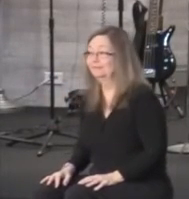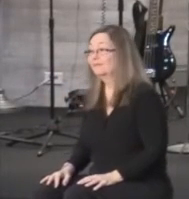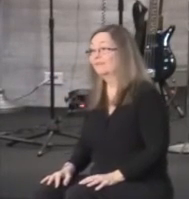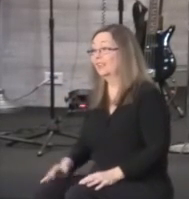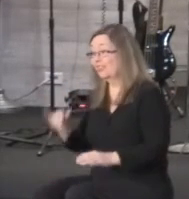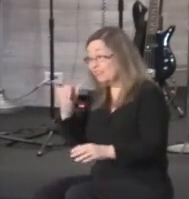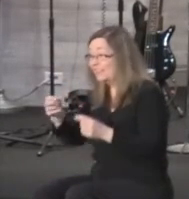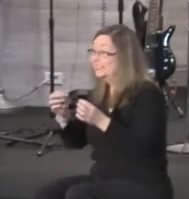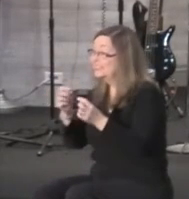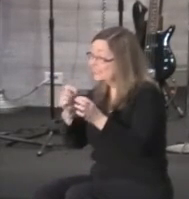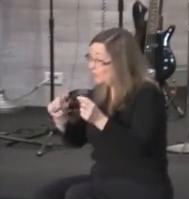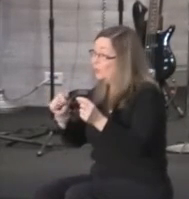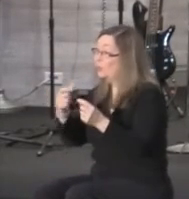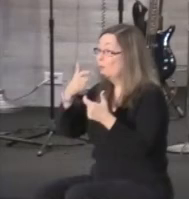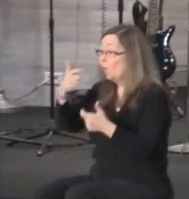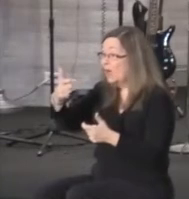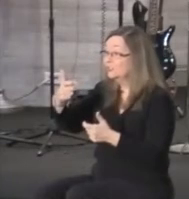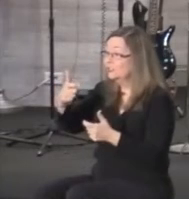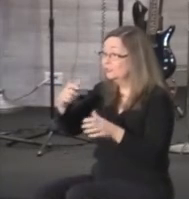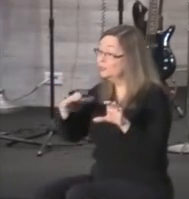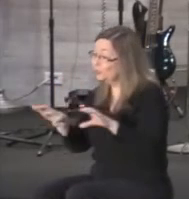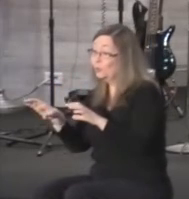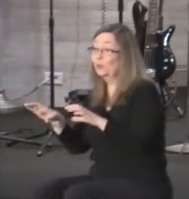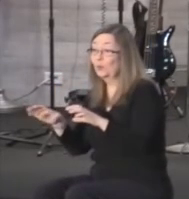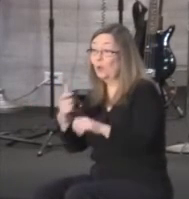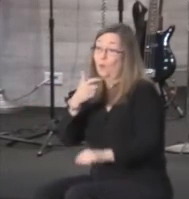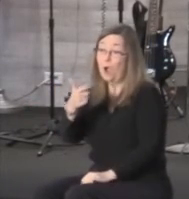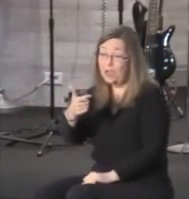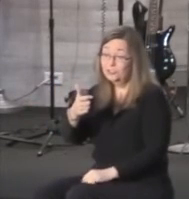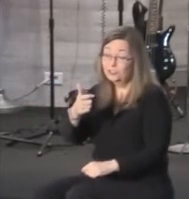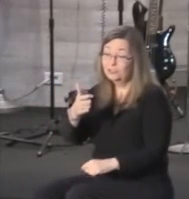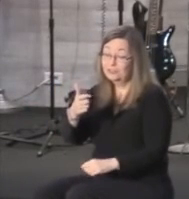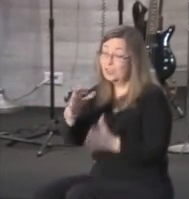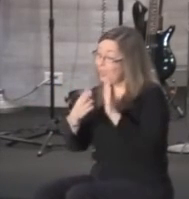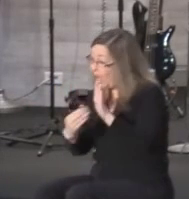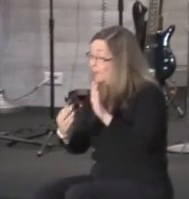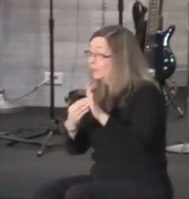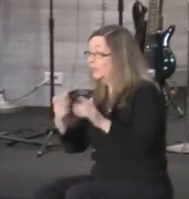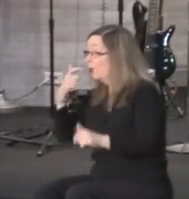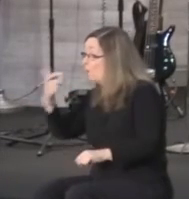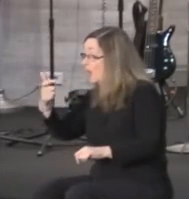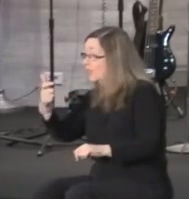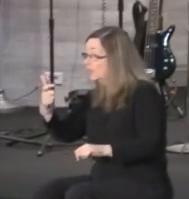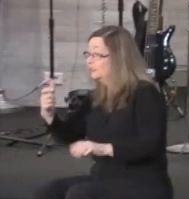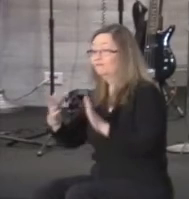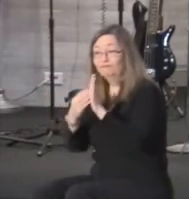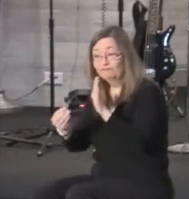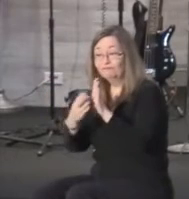It's that simple. You watch and you do. You watch and you copy. You watch and you